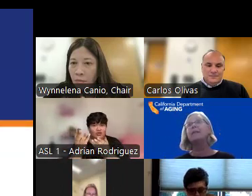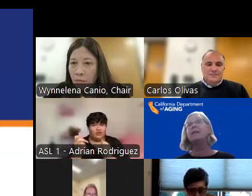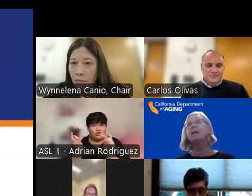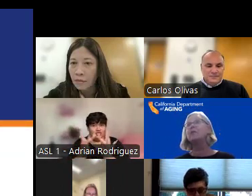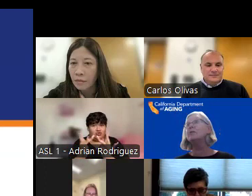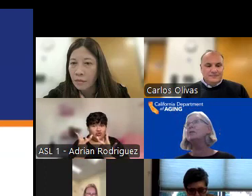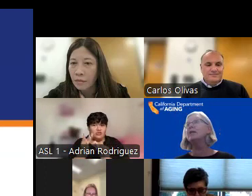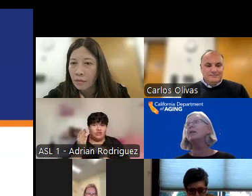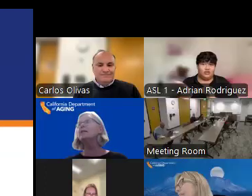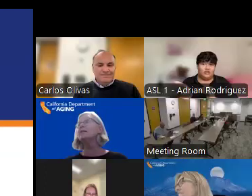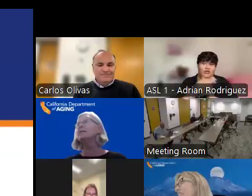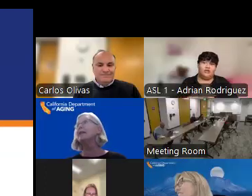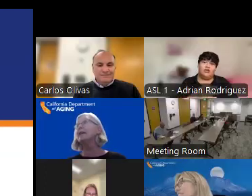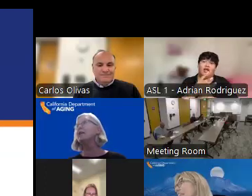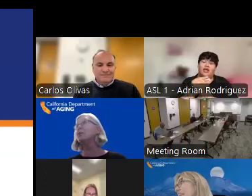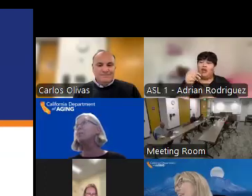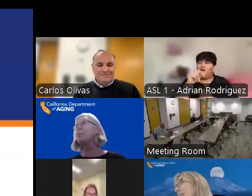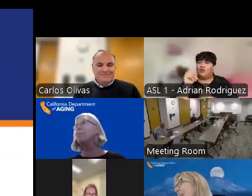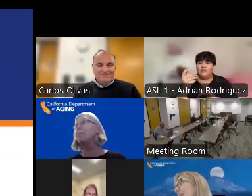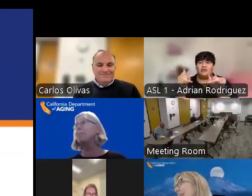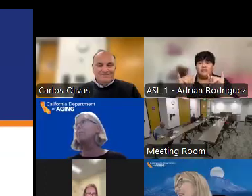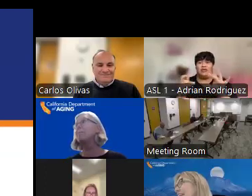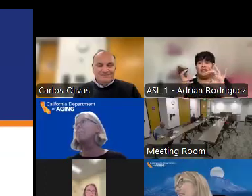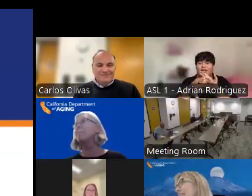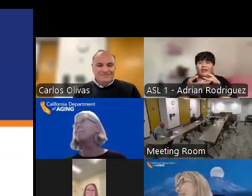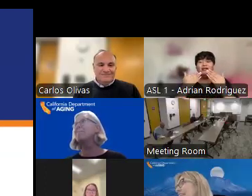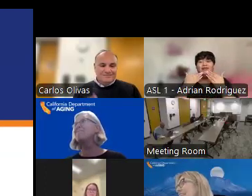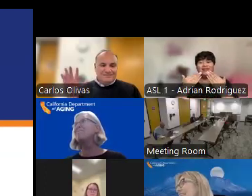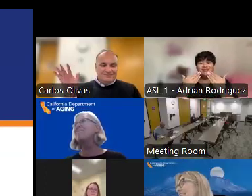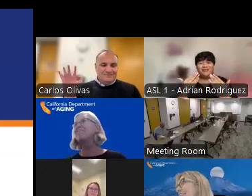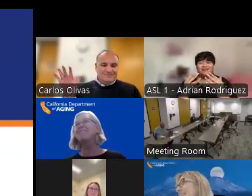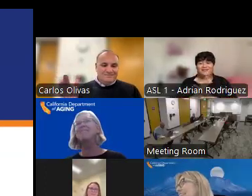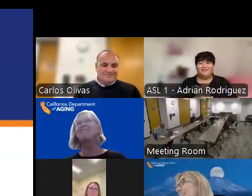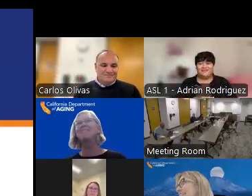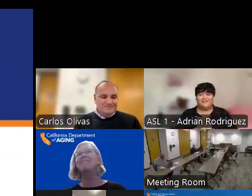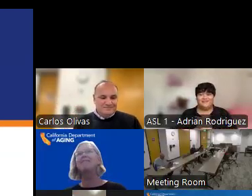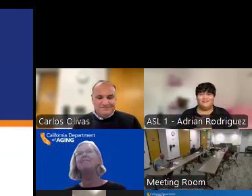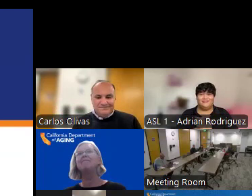And as always, stay connected. Thank you. Thank you.